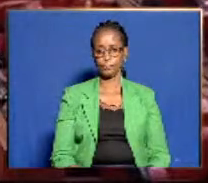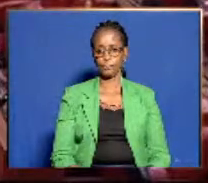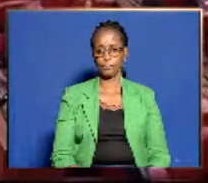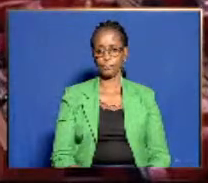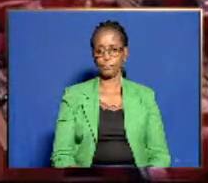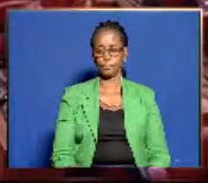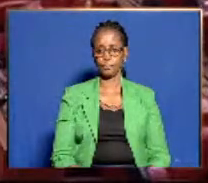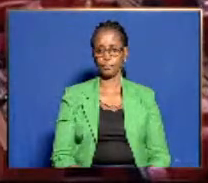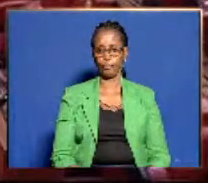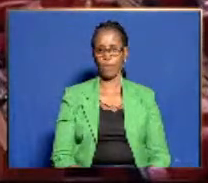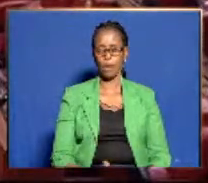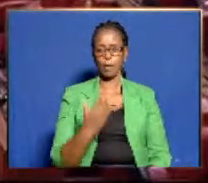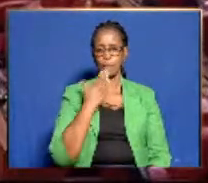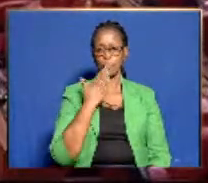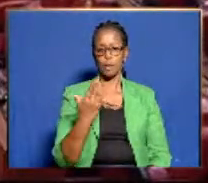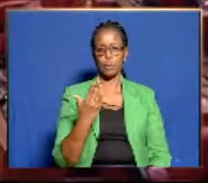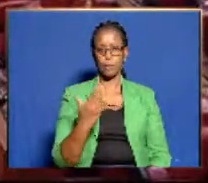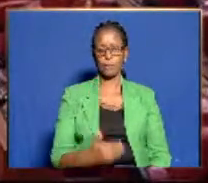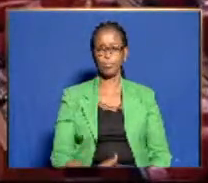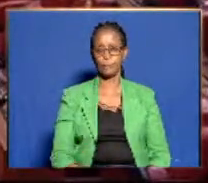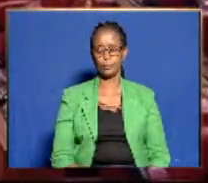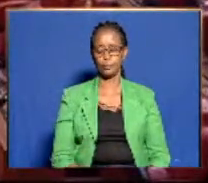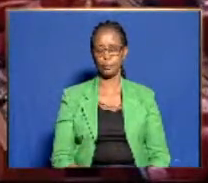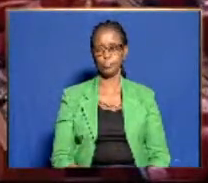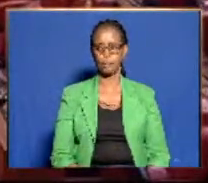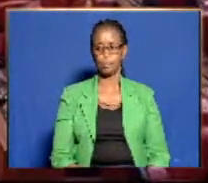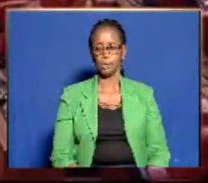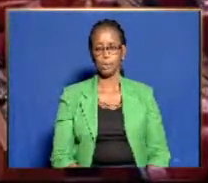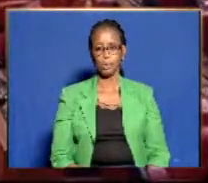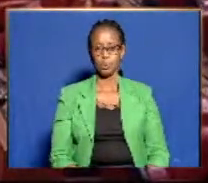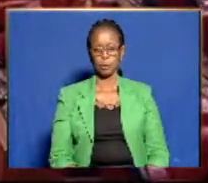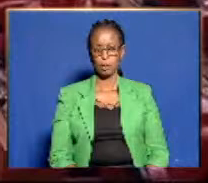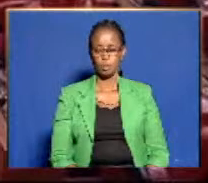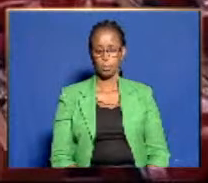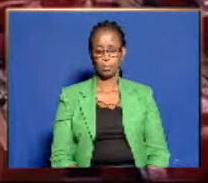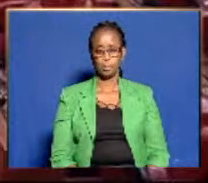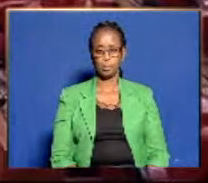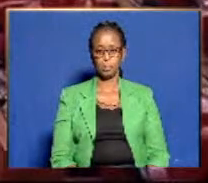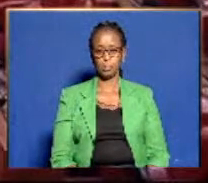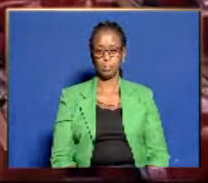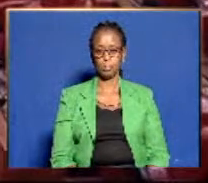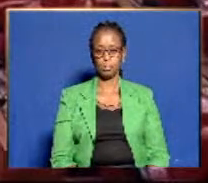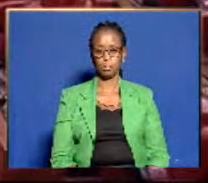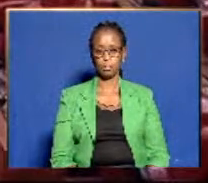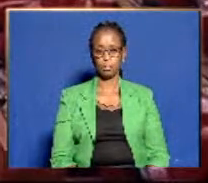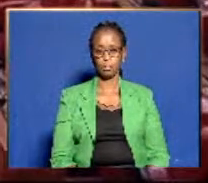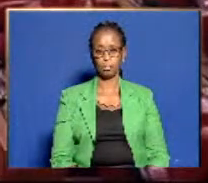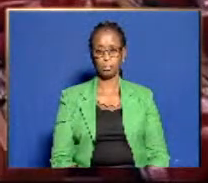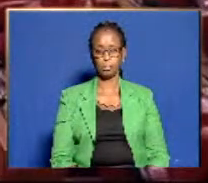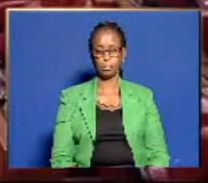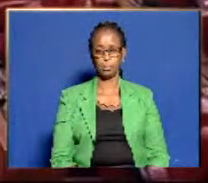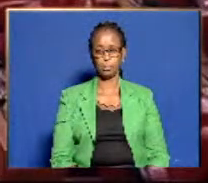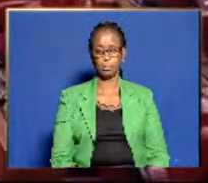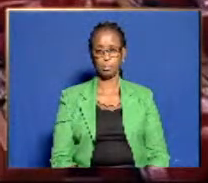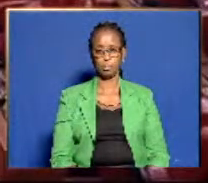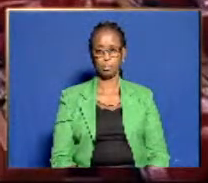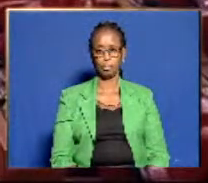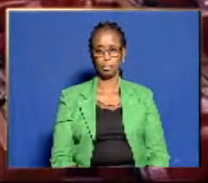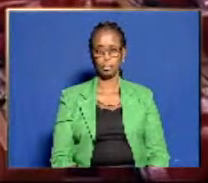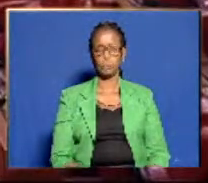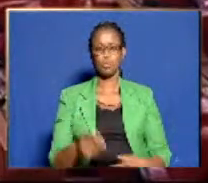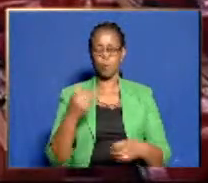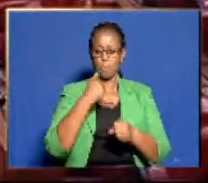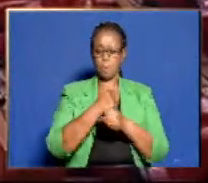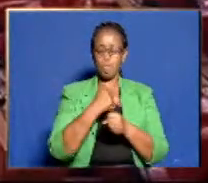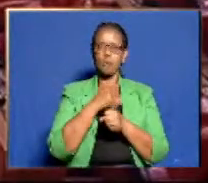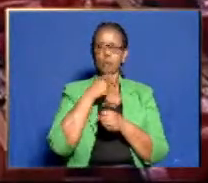Thank you, Honorable Speaker, for the opportunity also to make our remarks on behalf of the